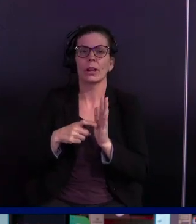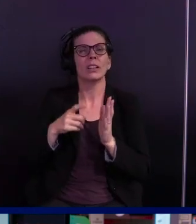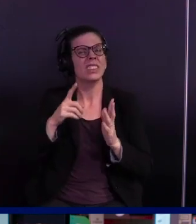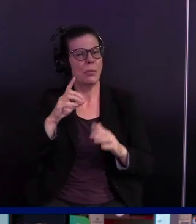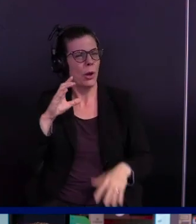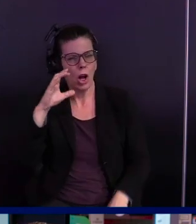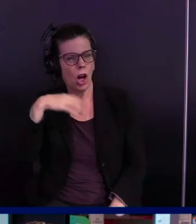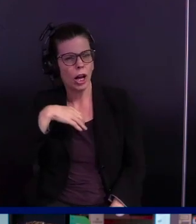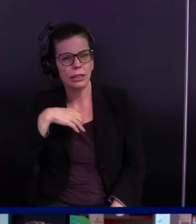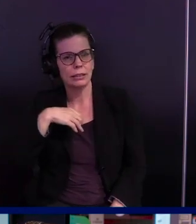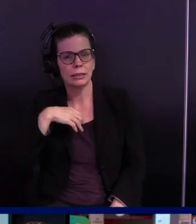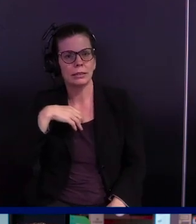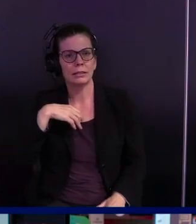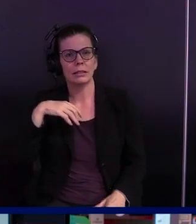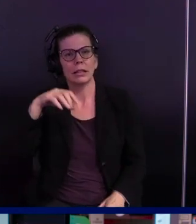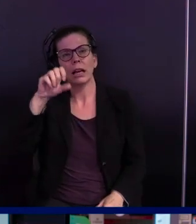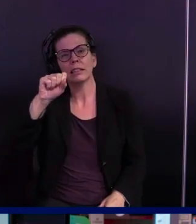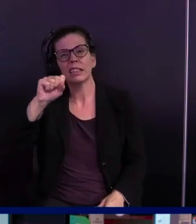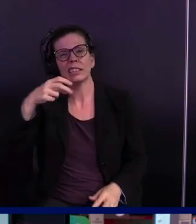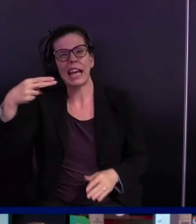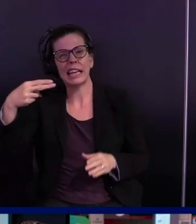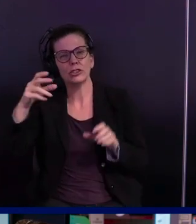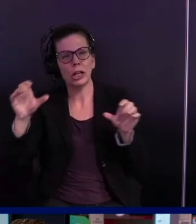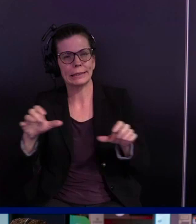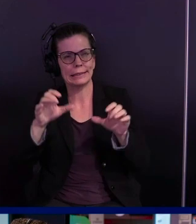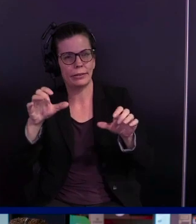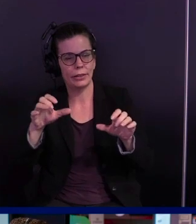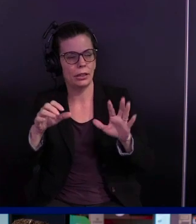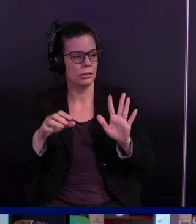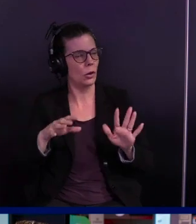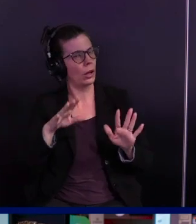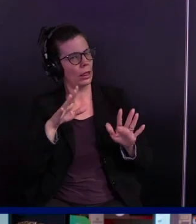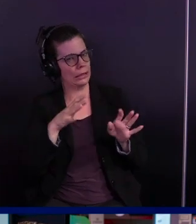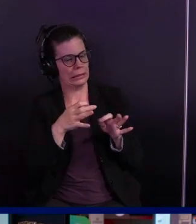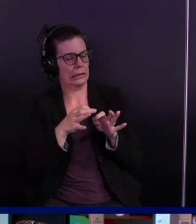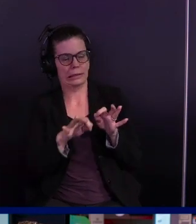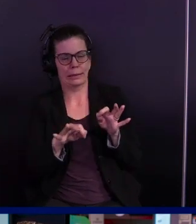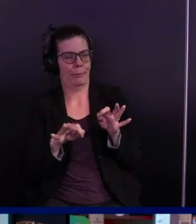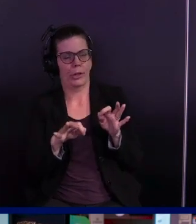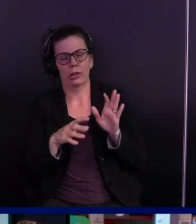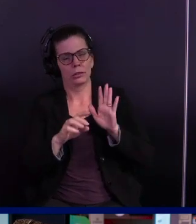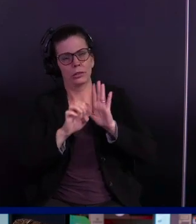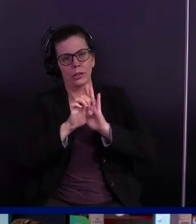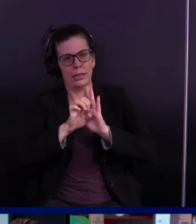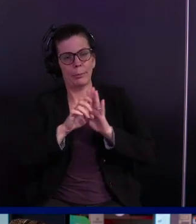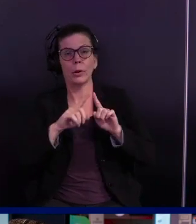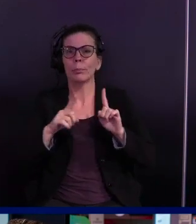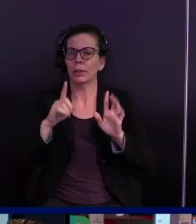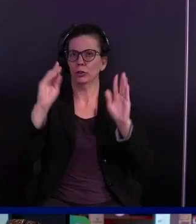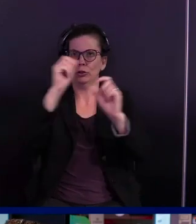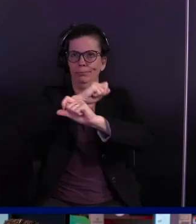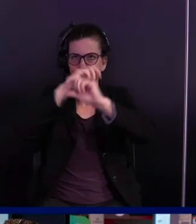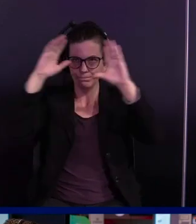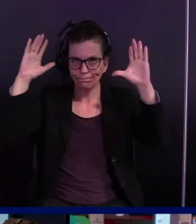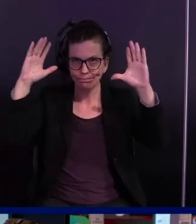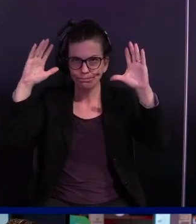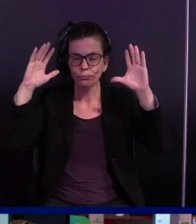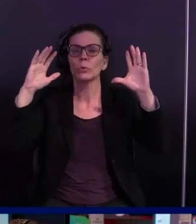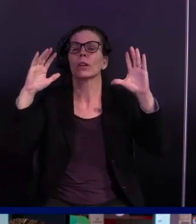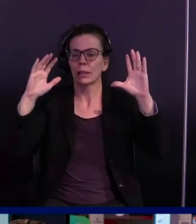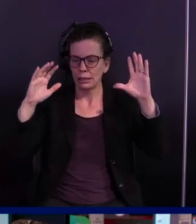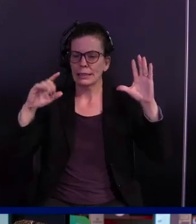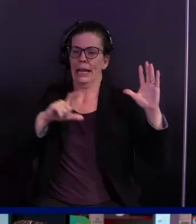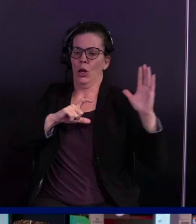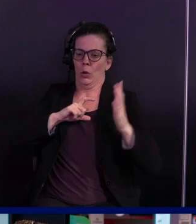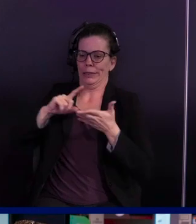odd SSH activity on that. Now, that's a very simple example, but to paint the picture, then Detective would